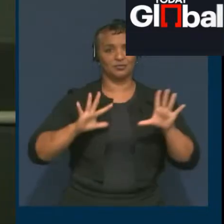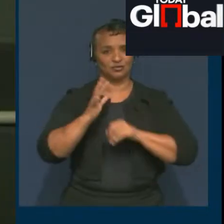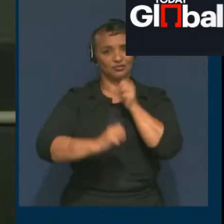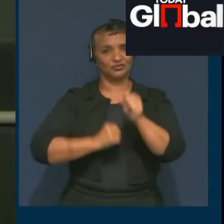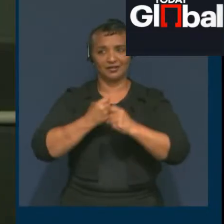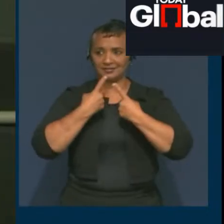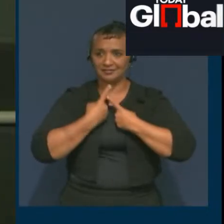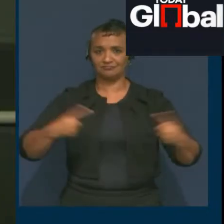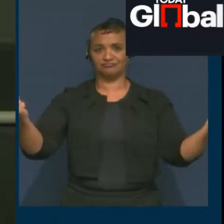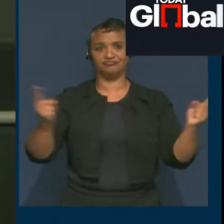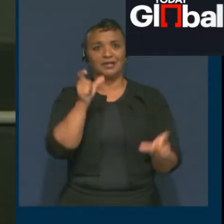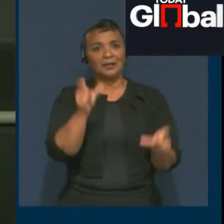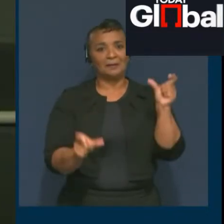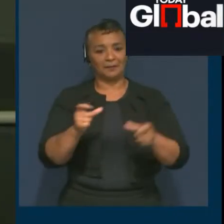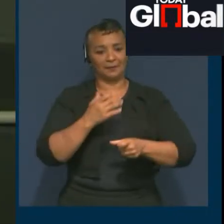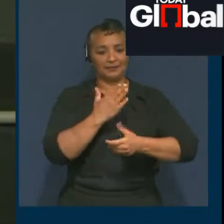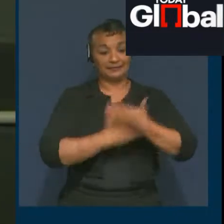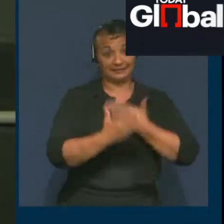with Disabilities